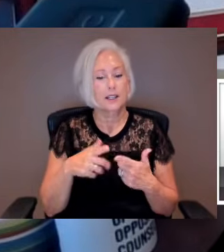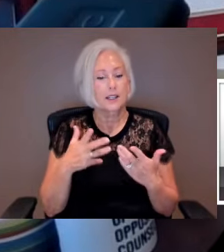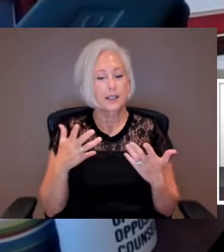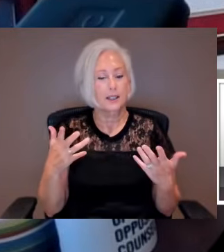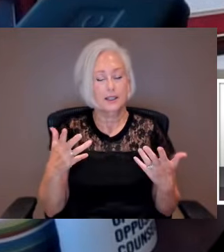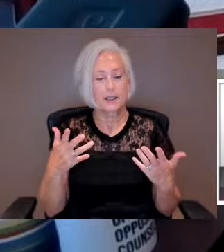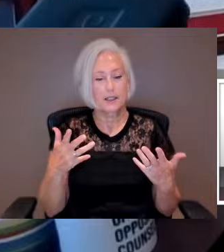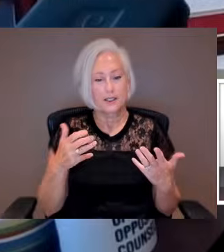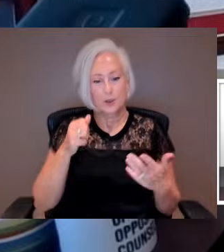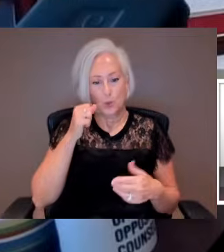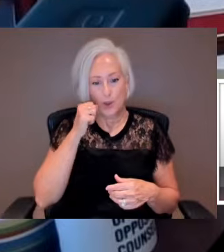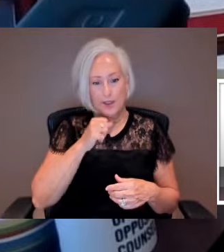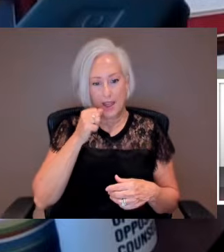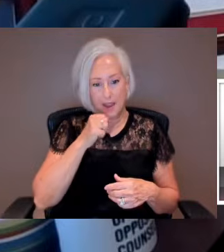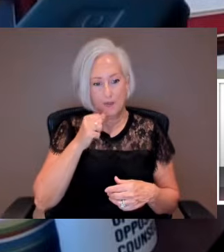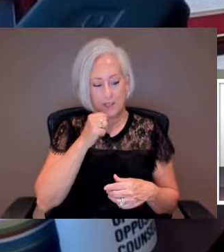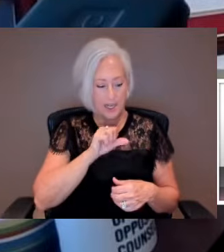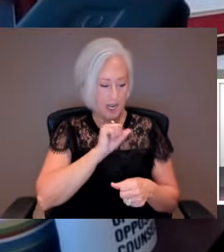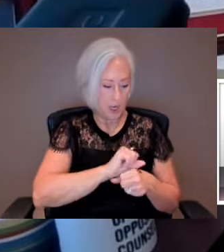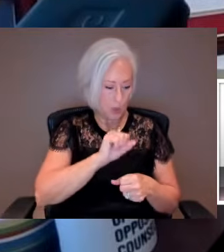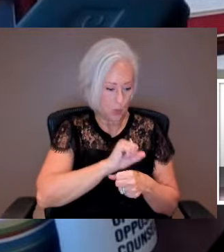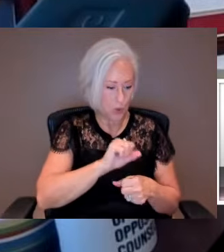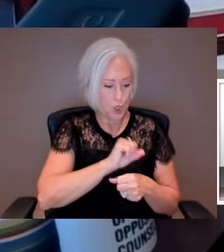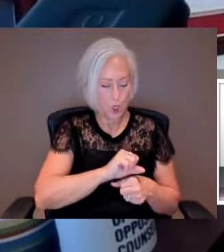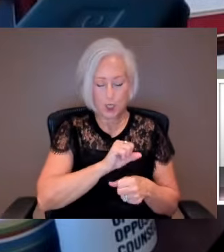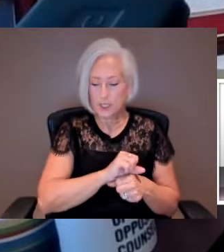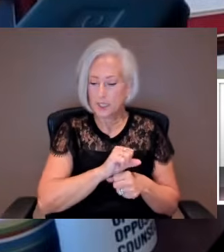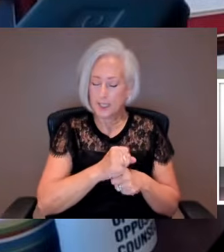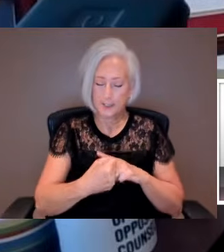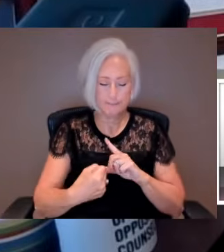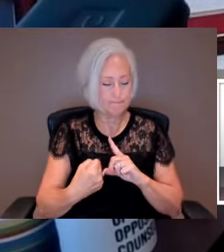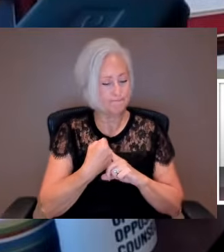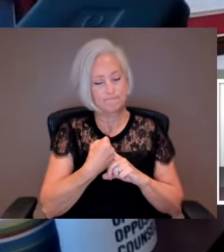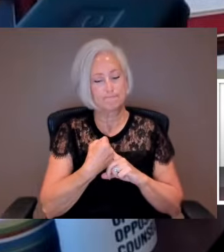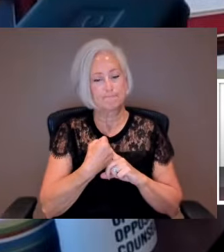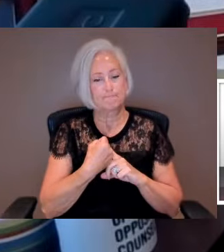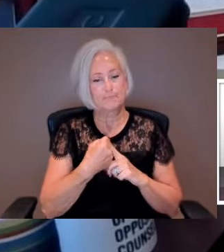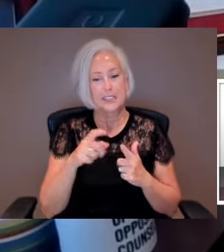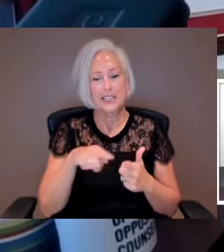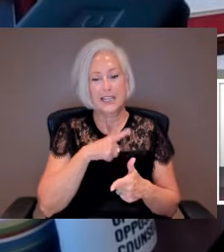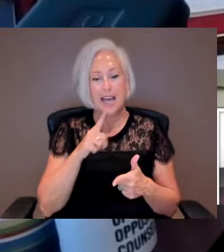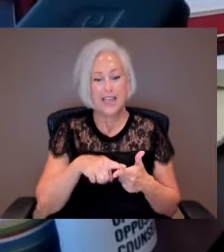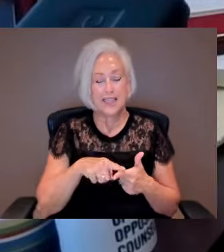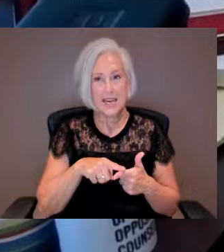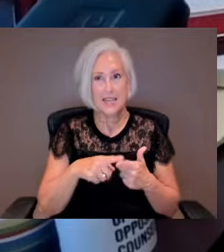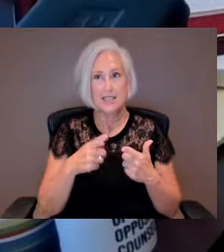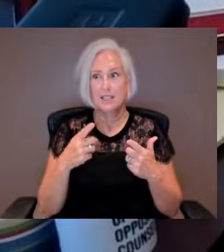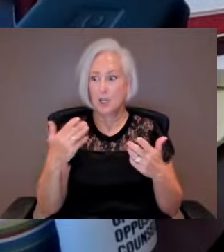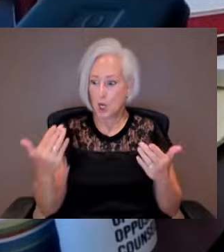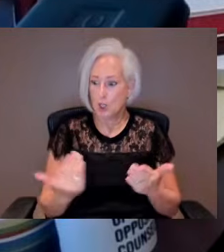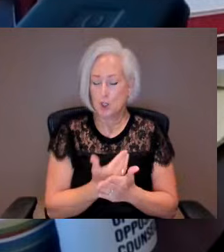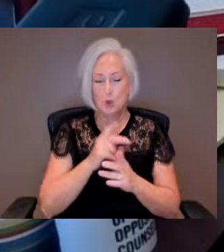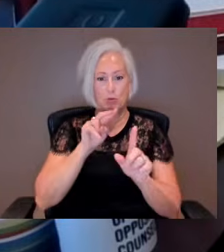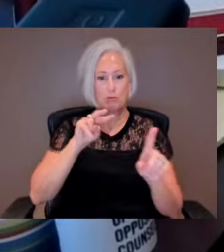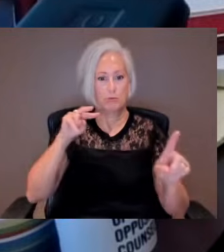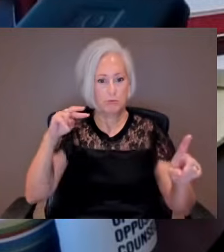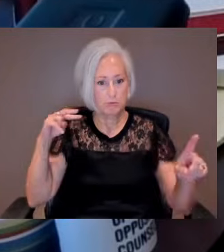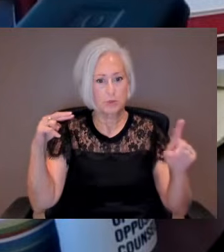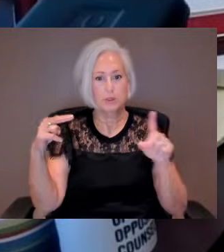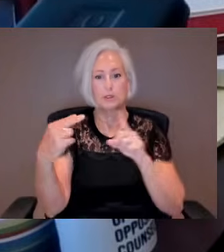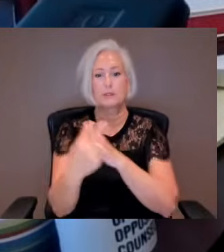with the daily grind of work. But then you get that, and then you just get this whole new perspective on life,